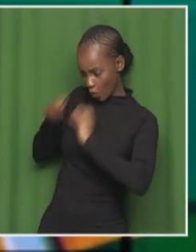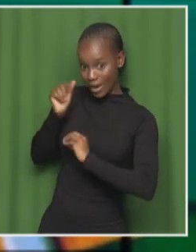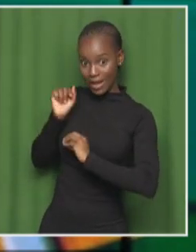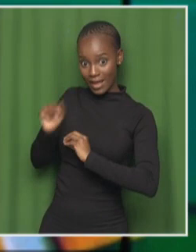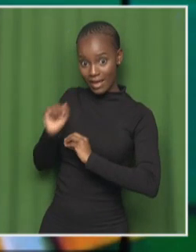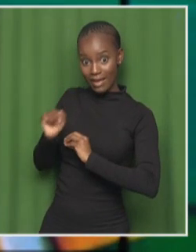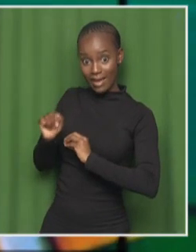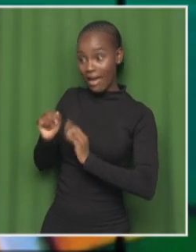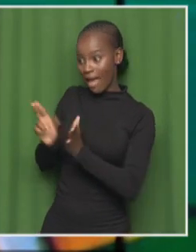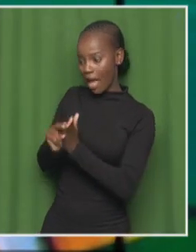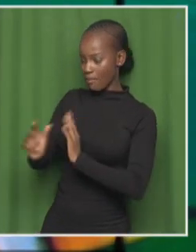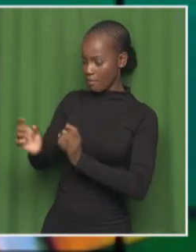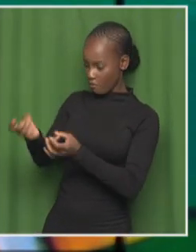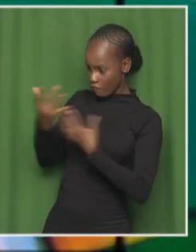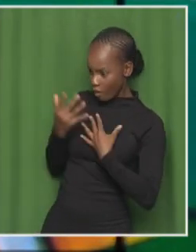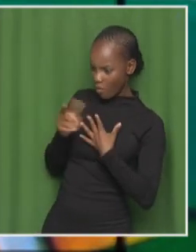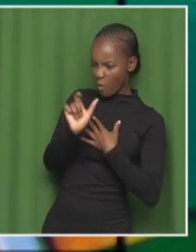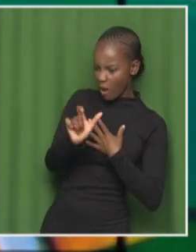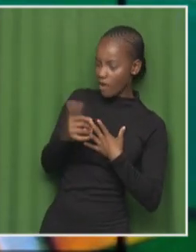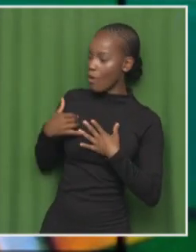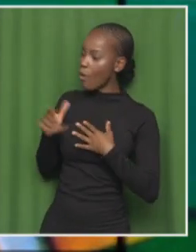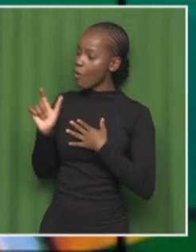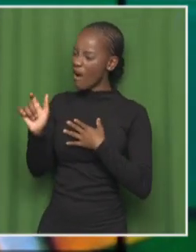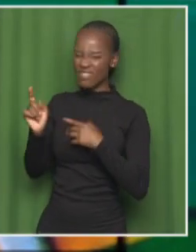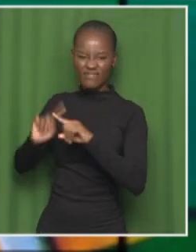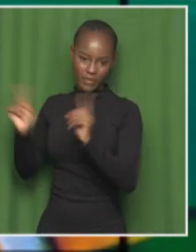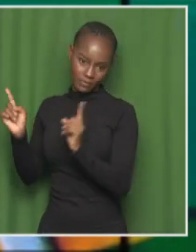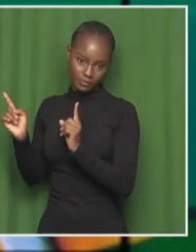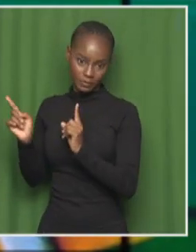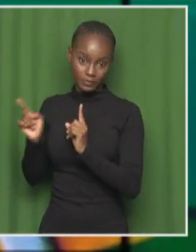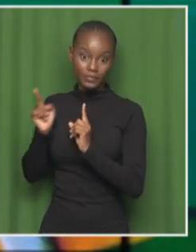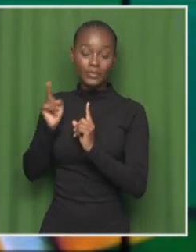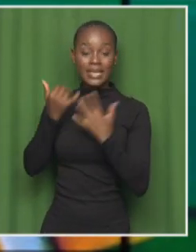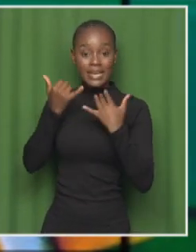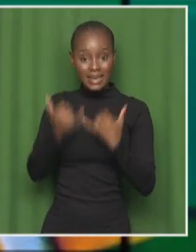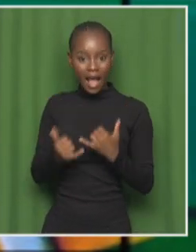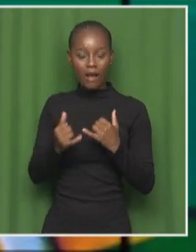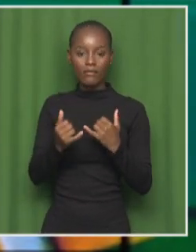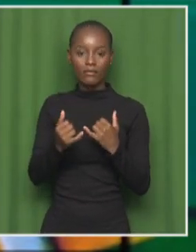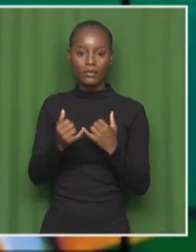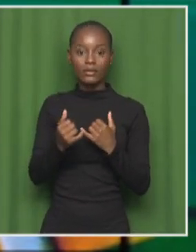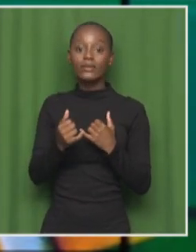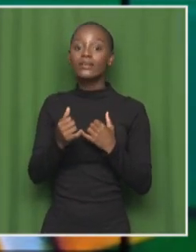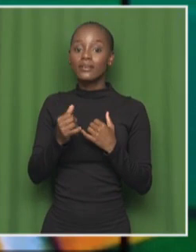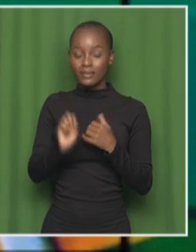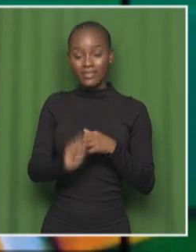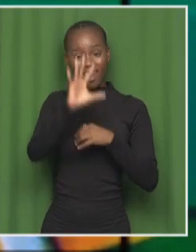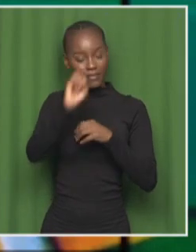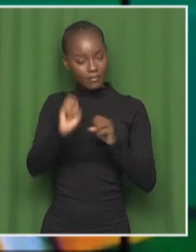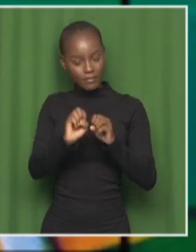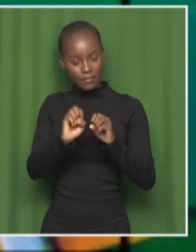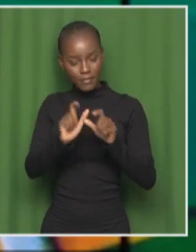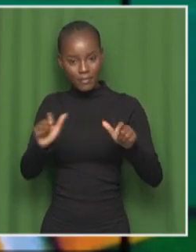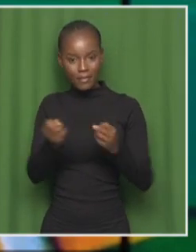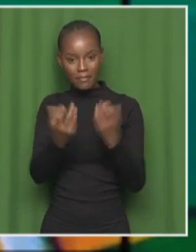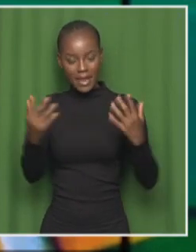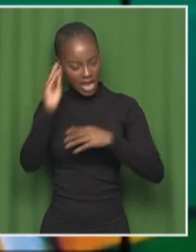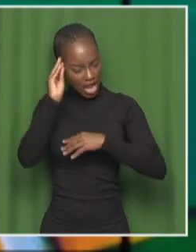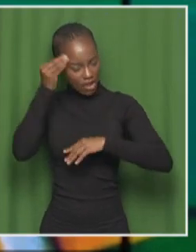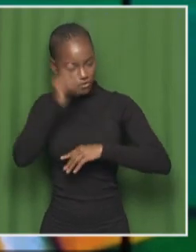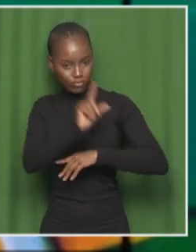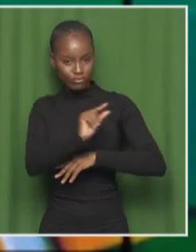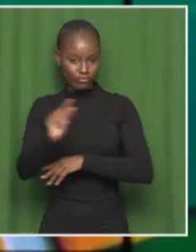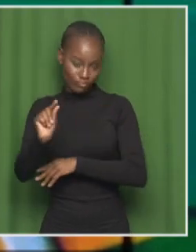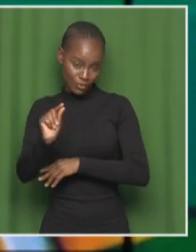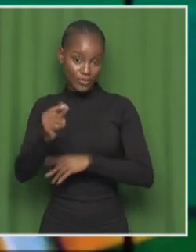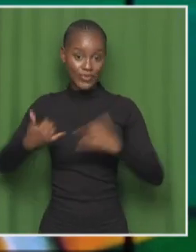app will tell you whether it's a word or not. So there's a huge interest, and that is what we're trying to tap into. So